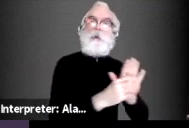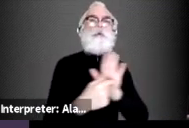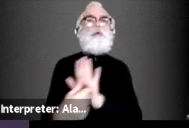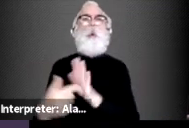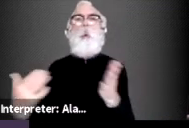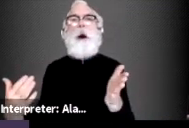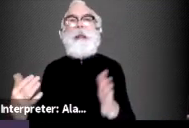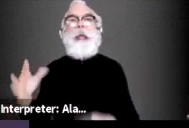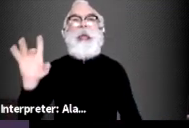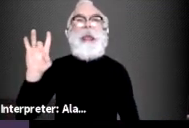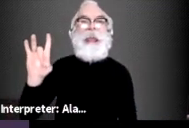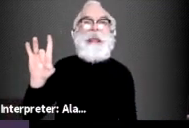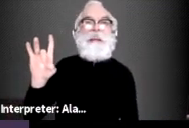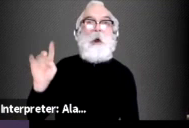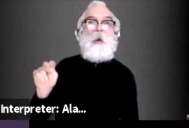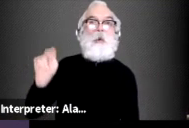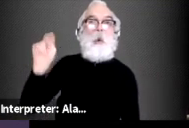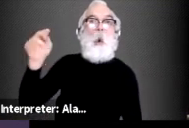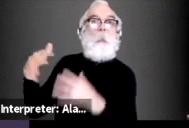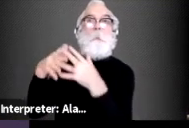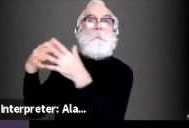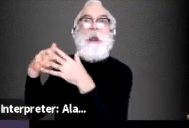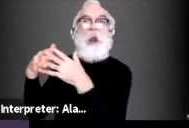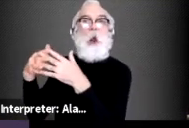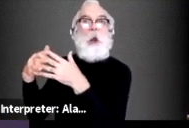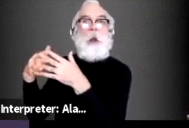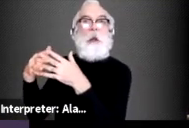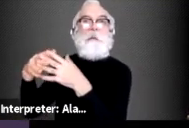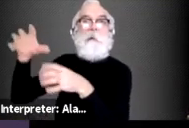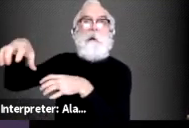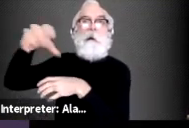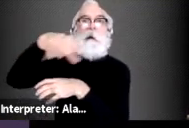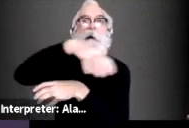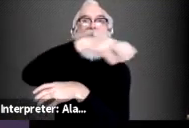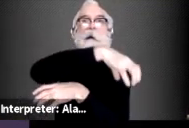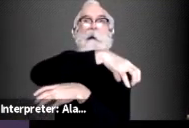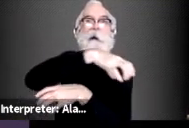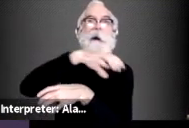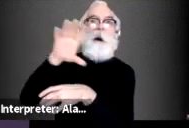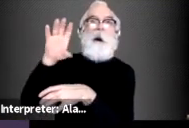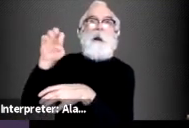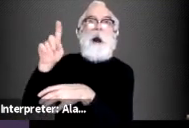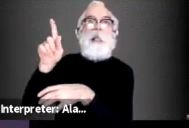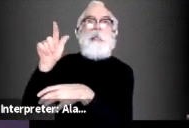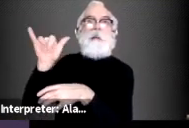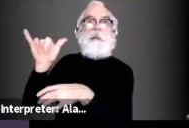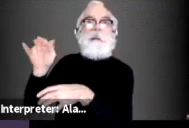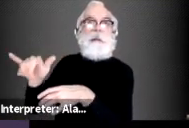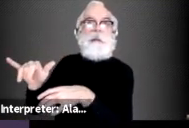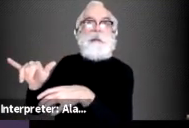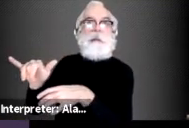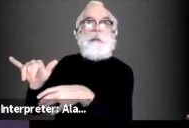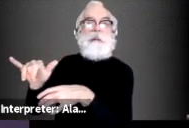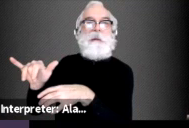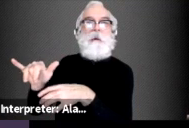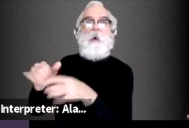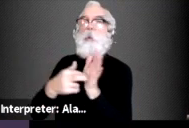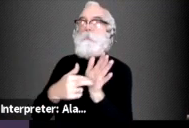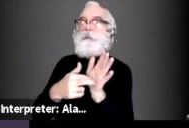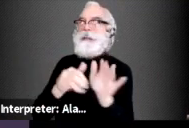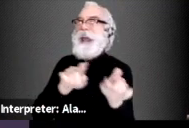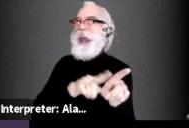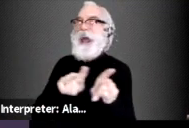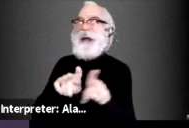as separated parts of a snake, the cartoon you see here. With the caption, "Join or Die," Franklin labeled each